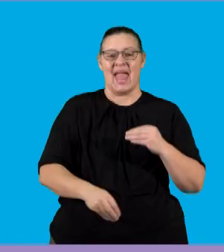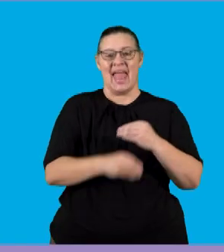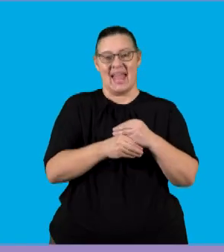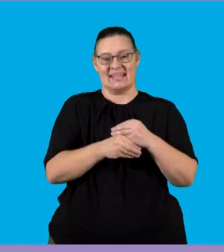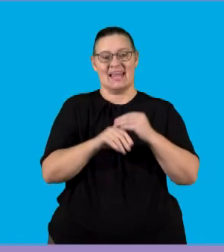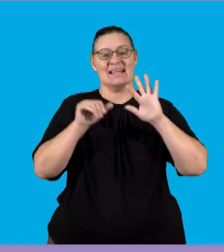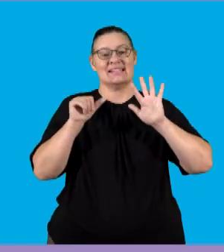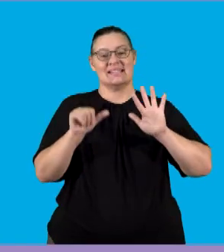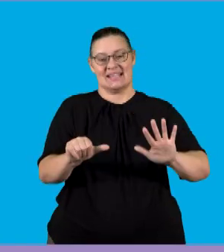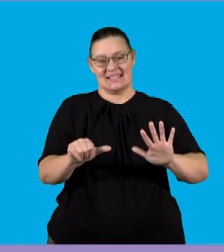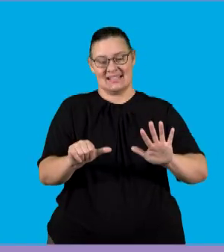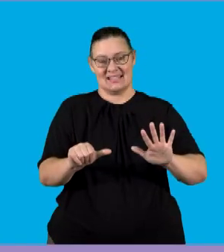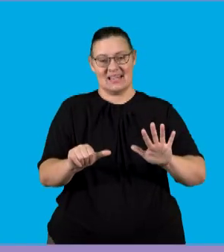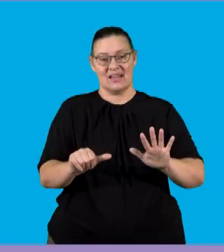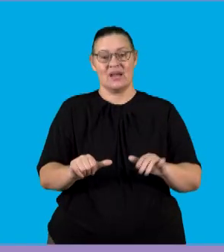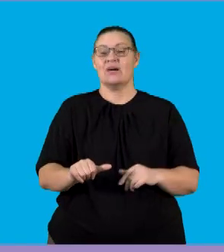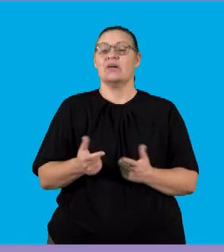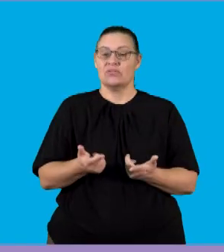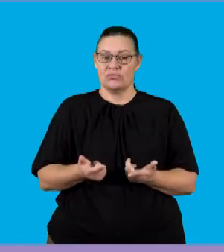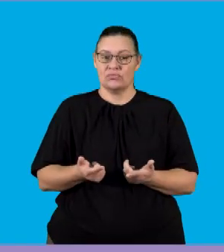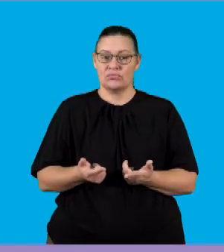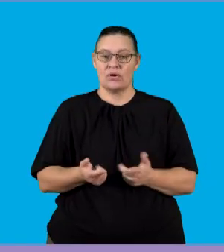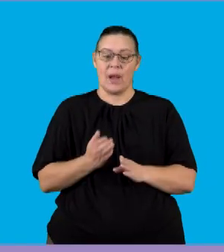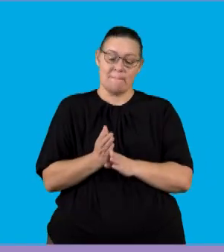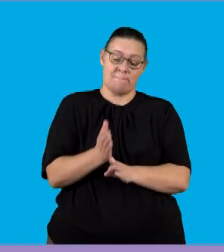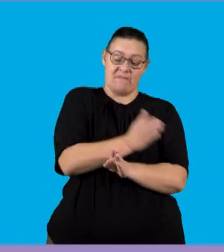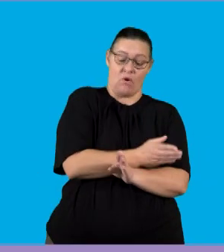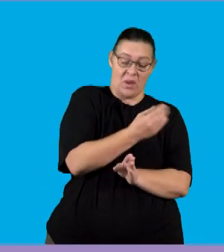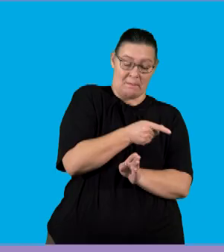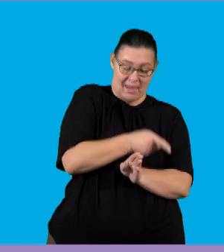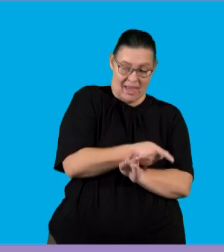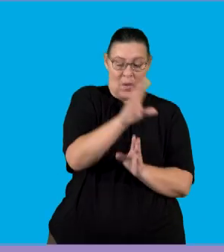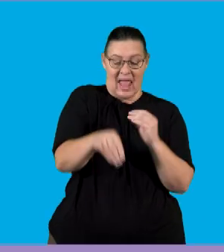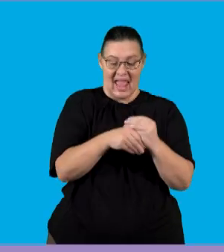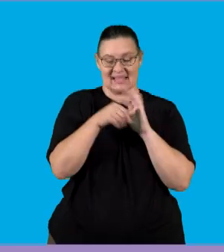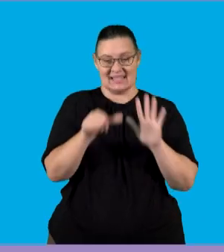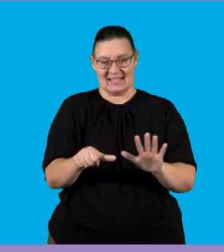add 6 to the previous